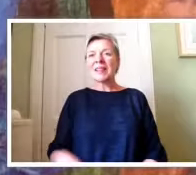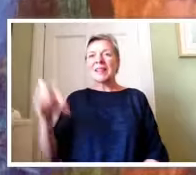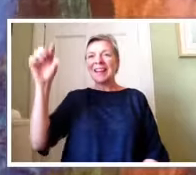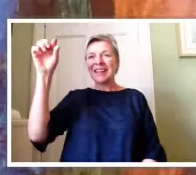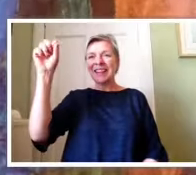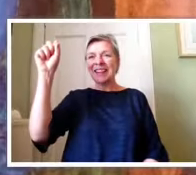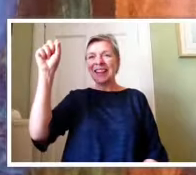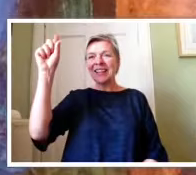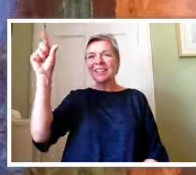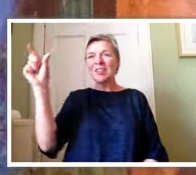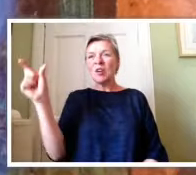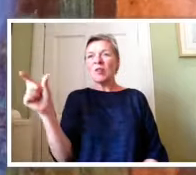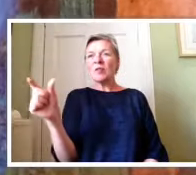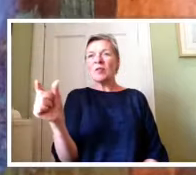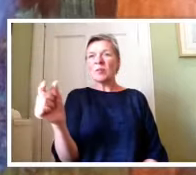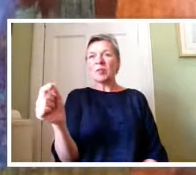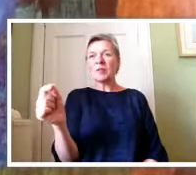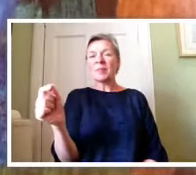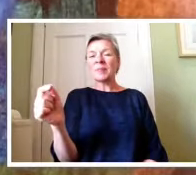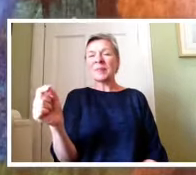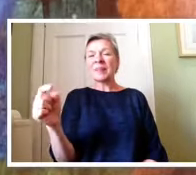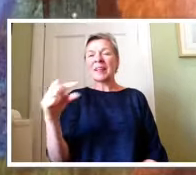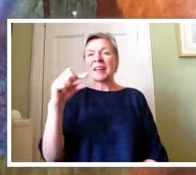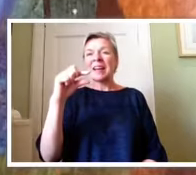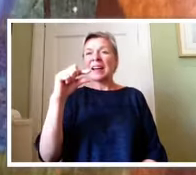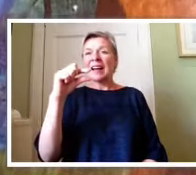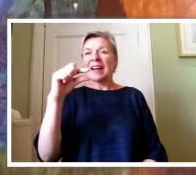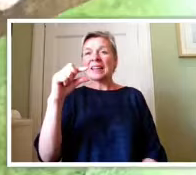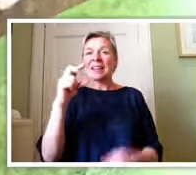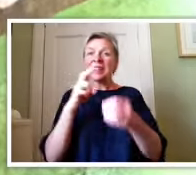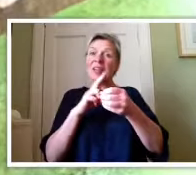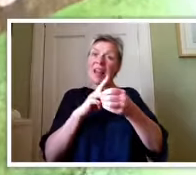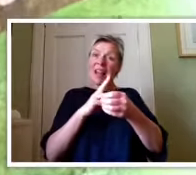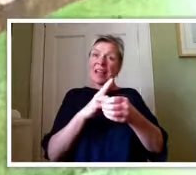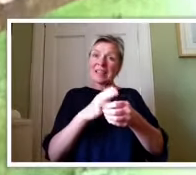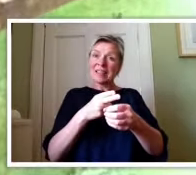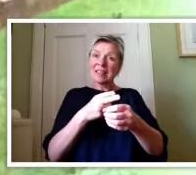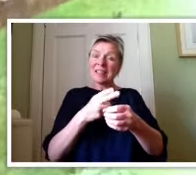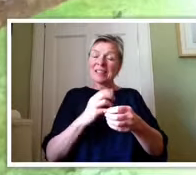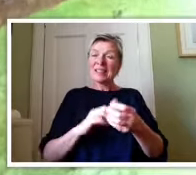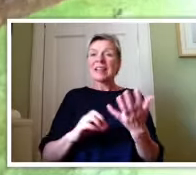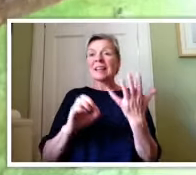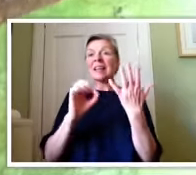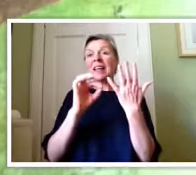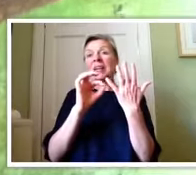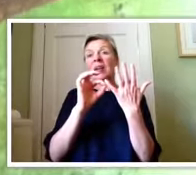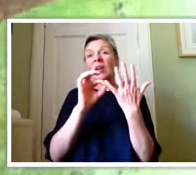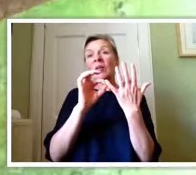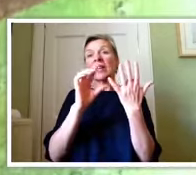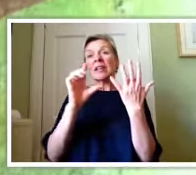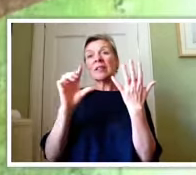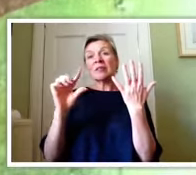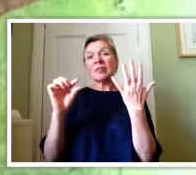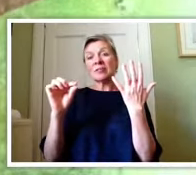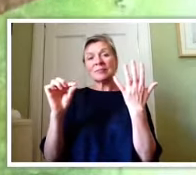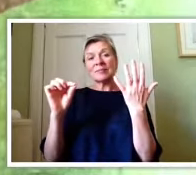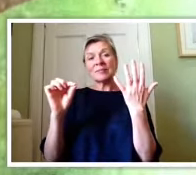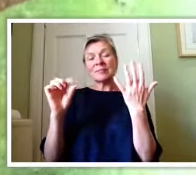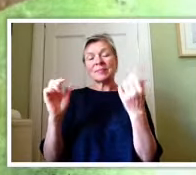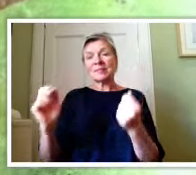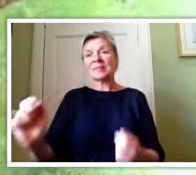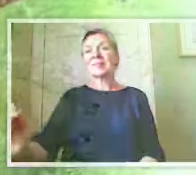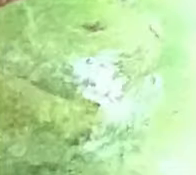In the light of the moon, a little egg lay on a leaf.